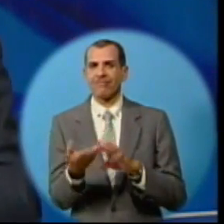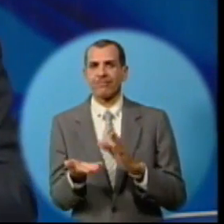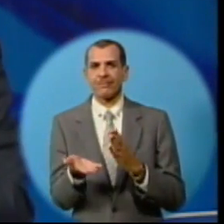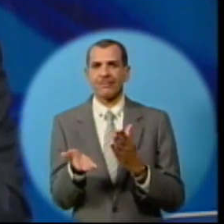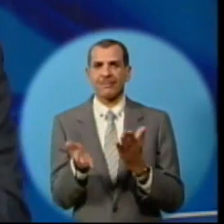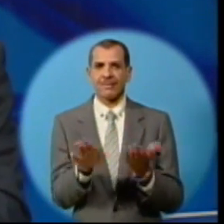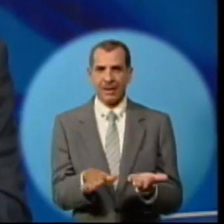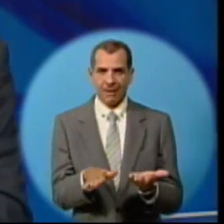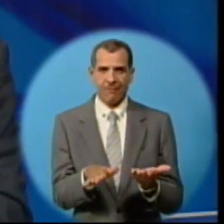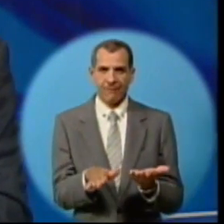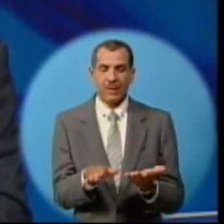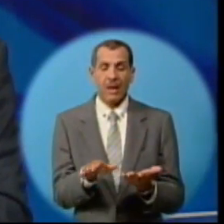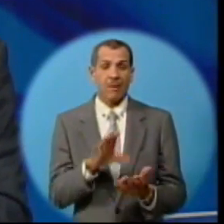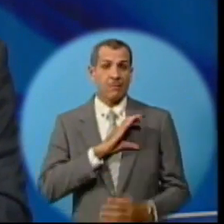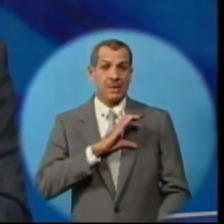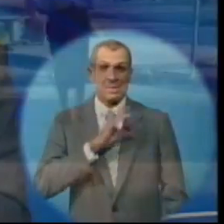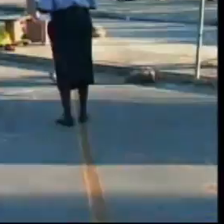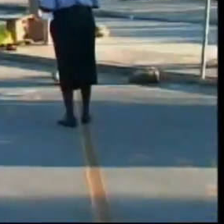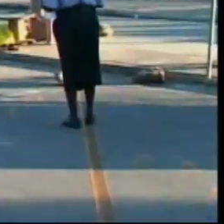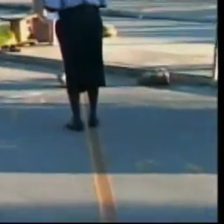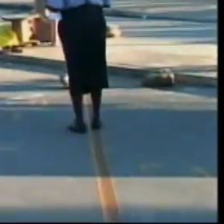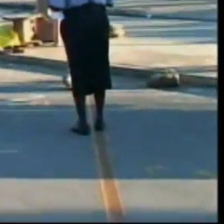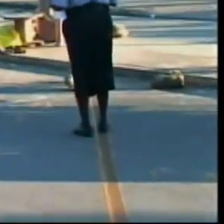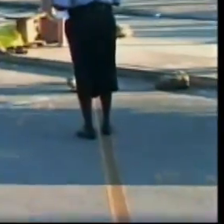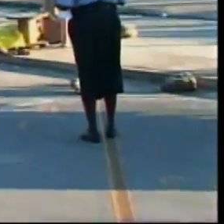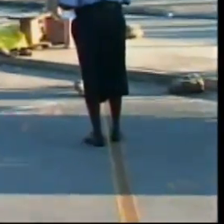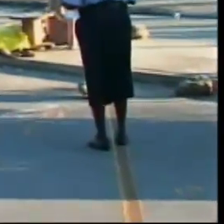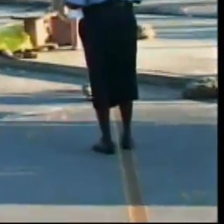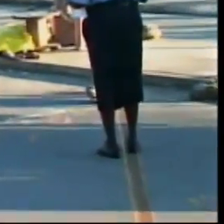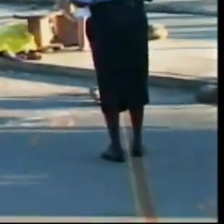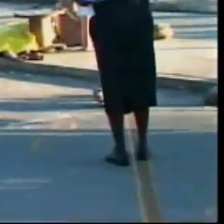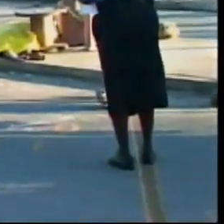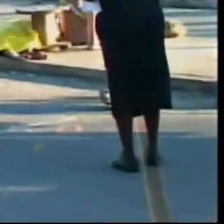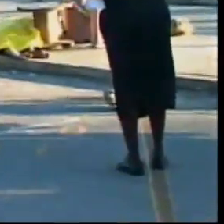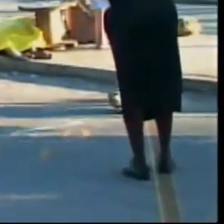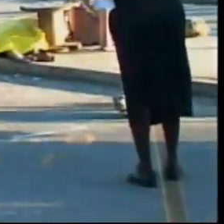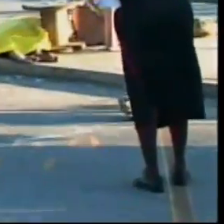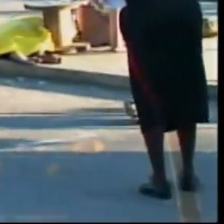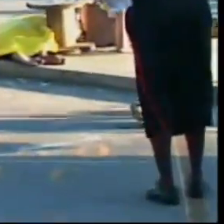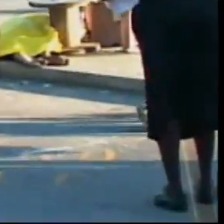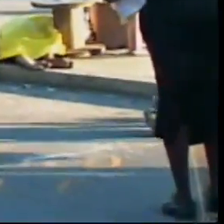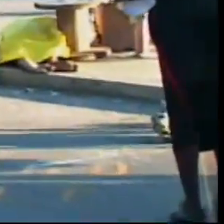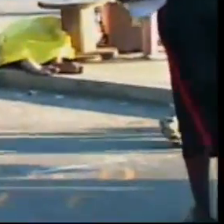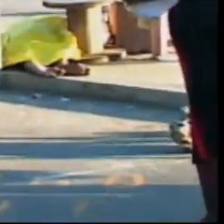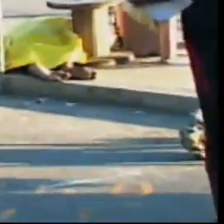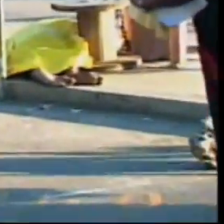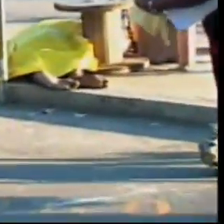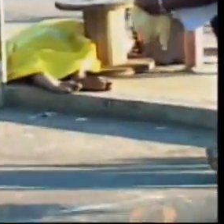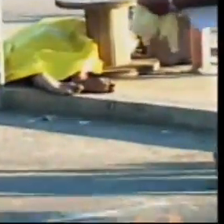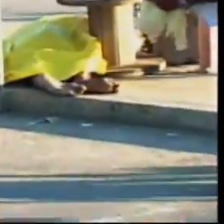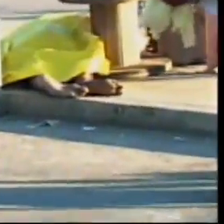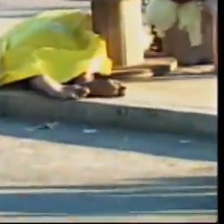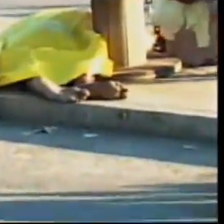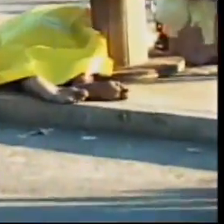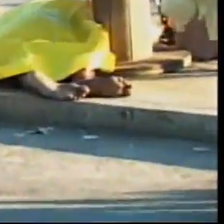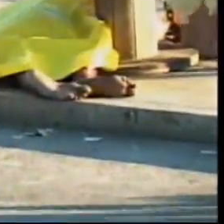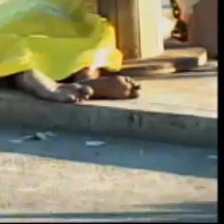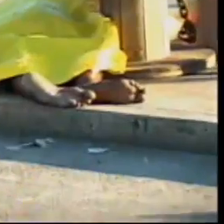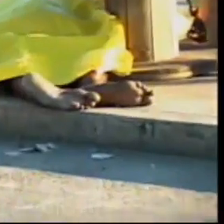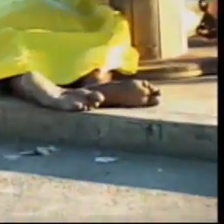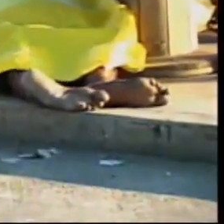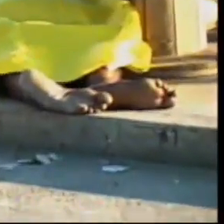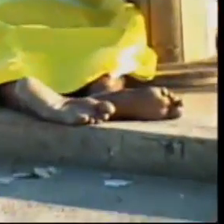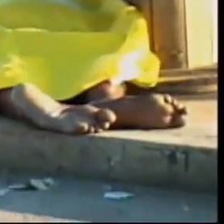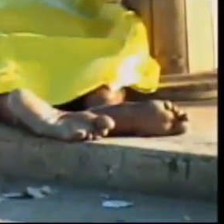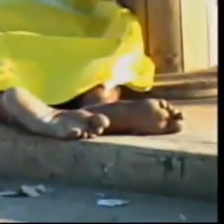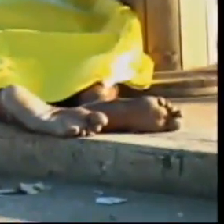death. Lawmen say earlier this afternoon, a man who is yet to be identified collapsed suddenly while walking on the pavement